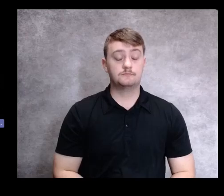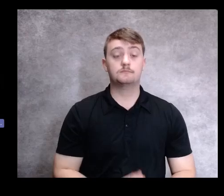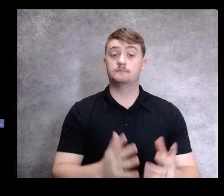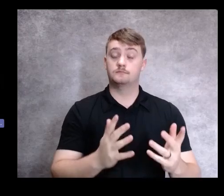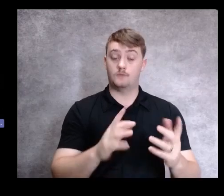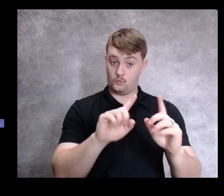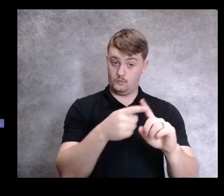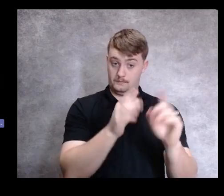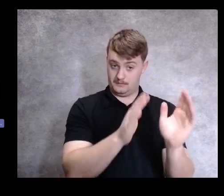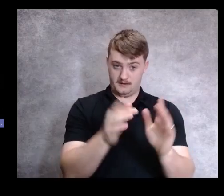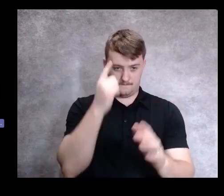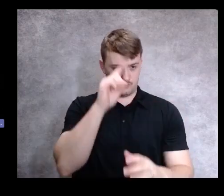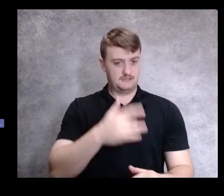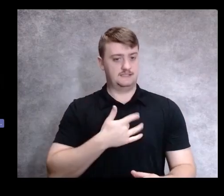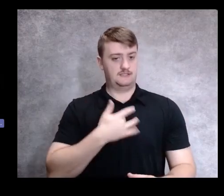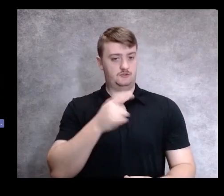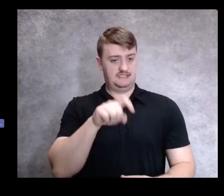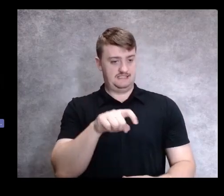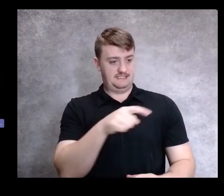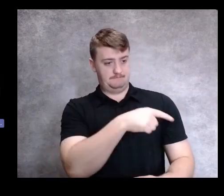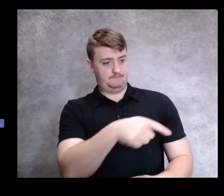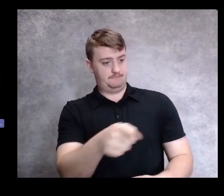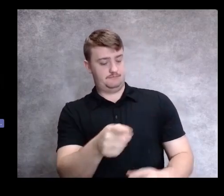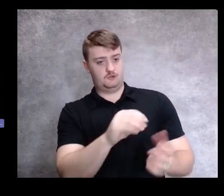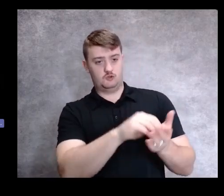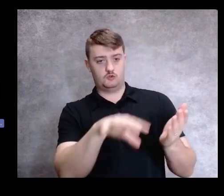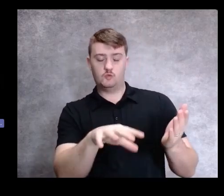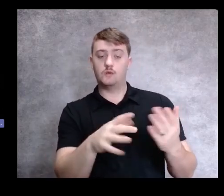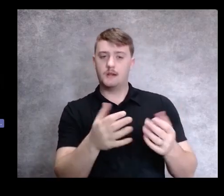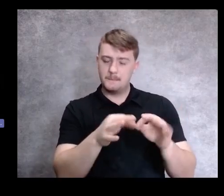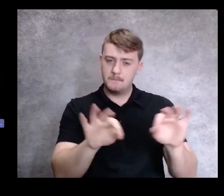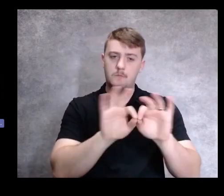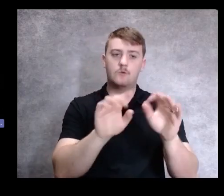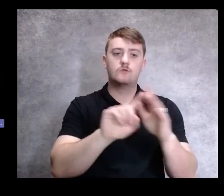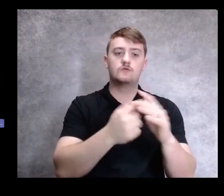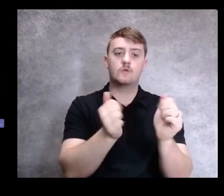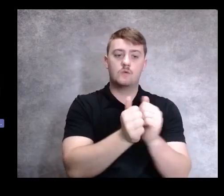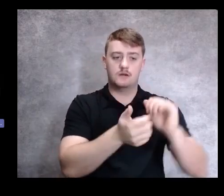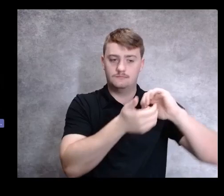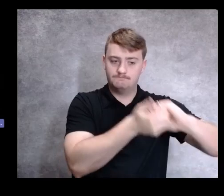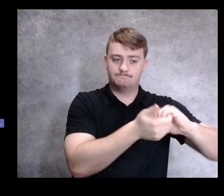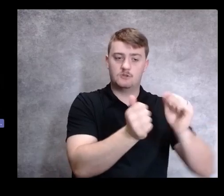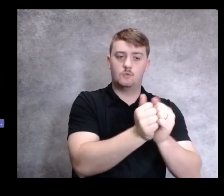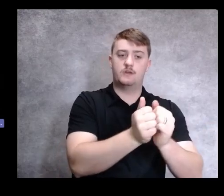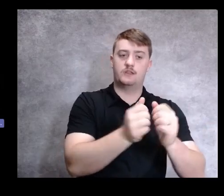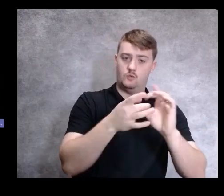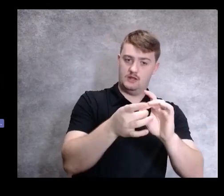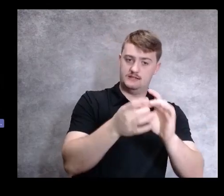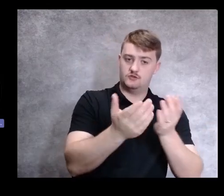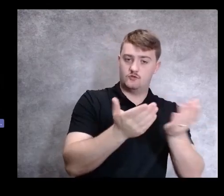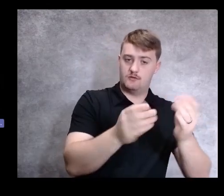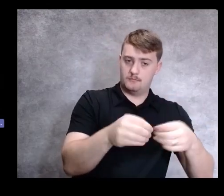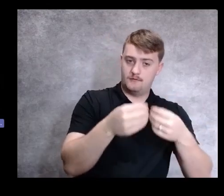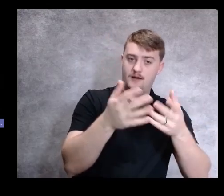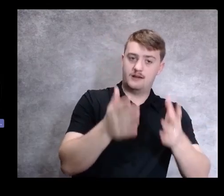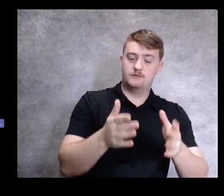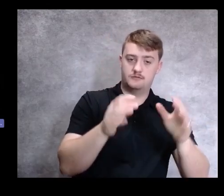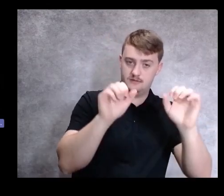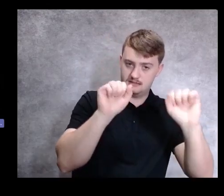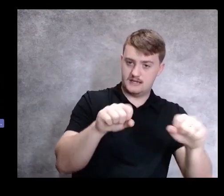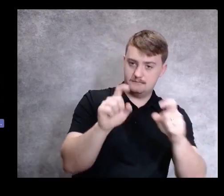When planning for the sensory needs of your students, it's important to begin by collaborating with your related service providers that may